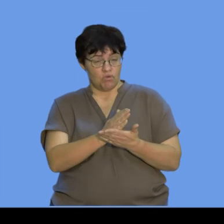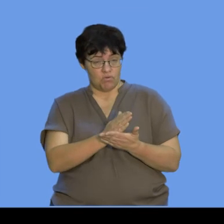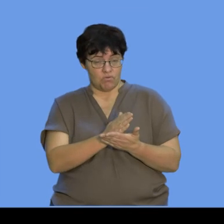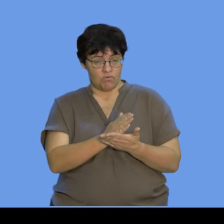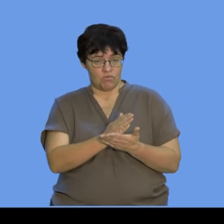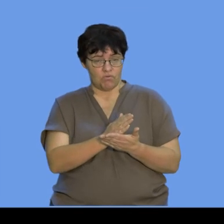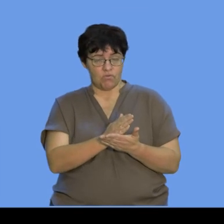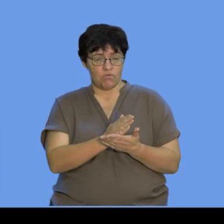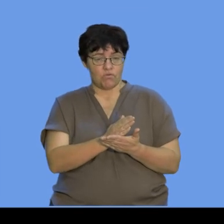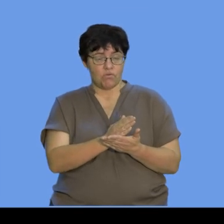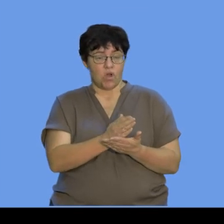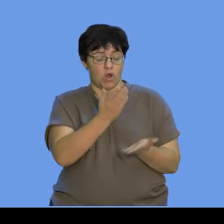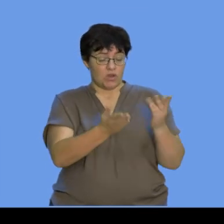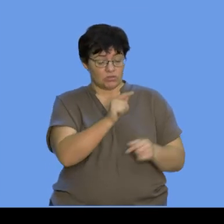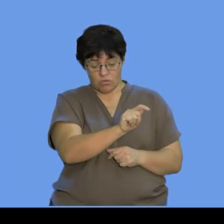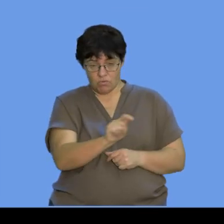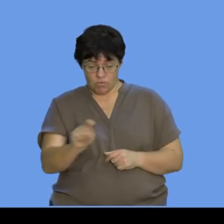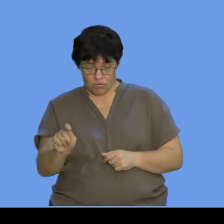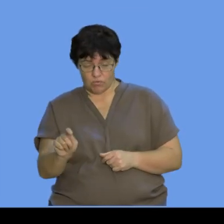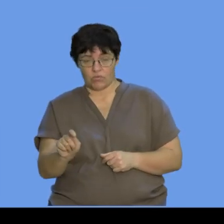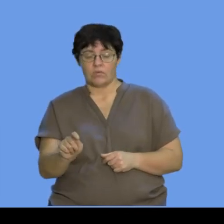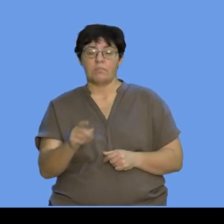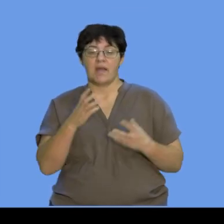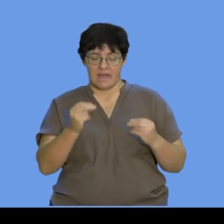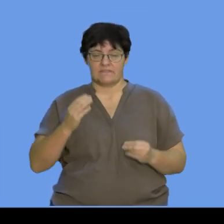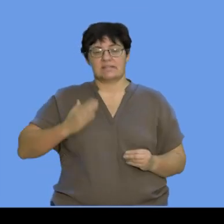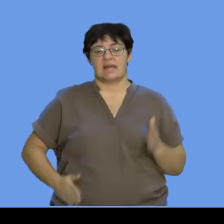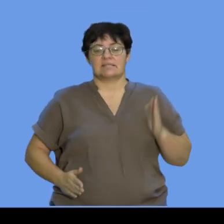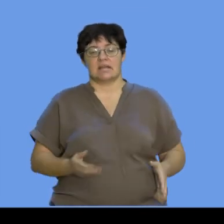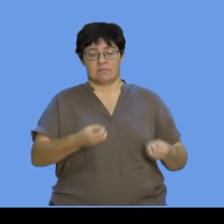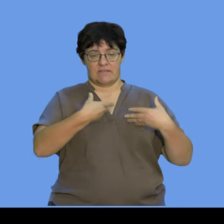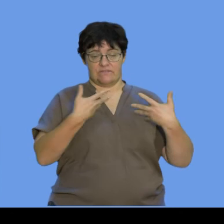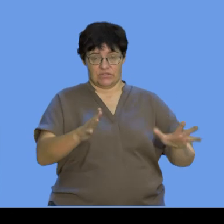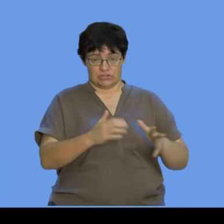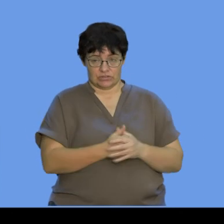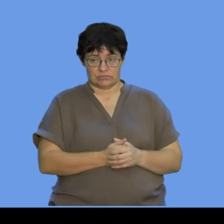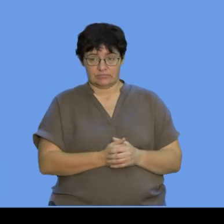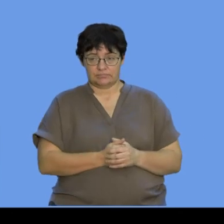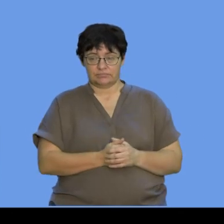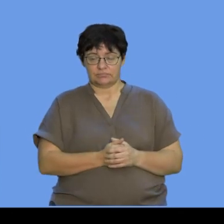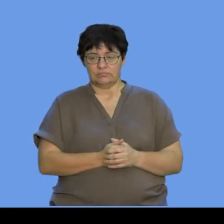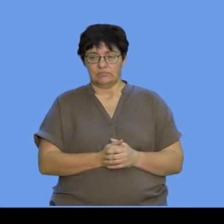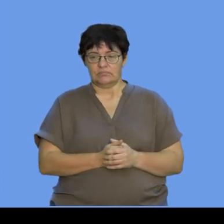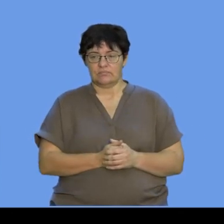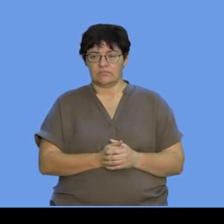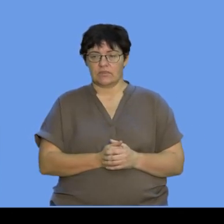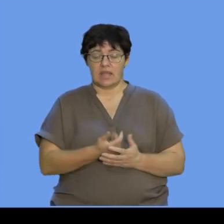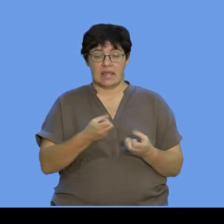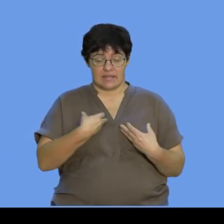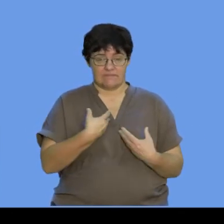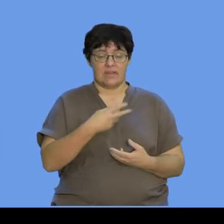sure that all these ratios that I have here, they have the sides that they gave me, right? They gave